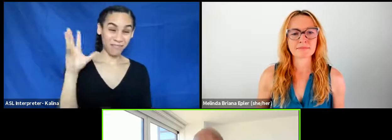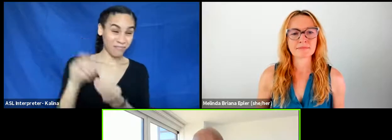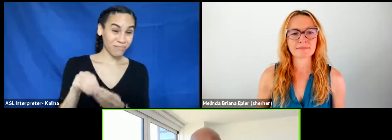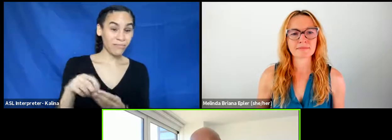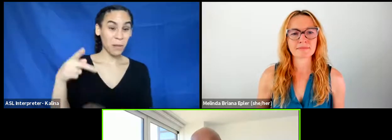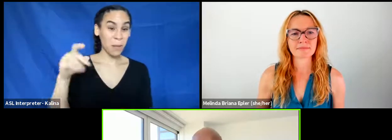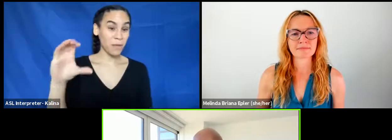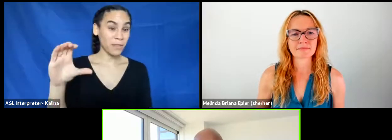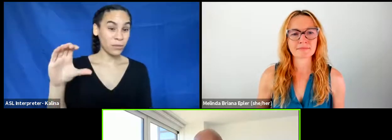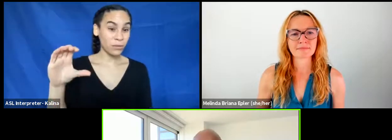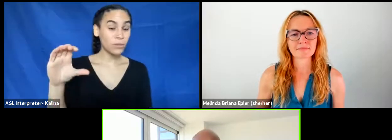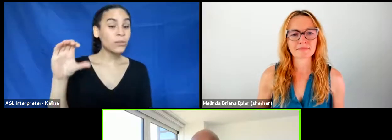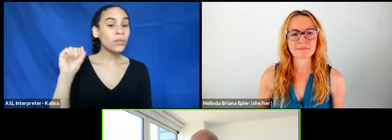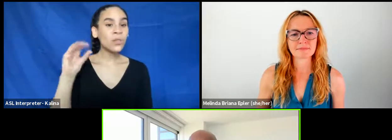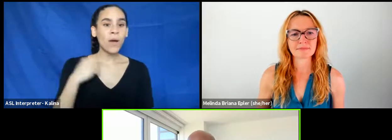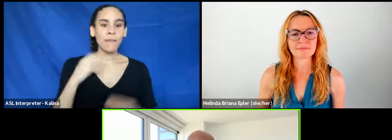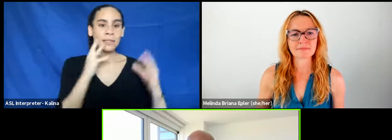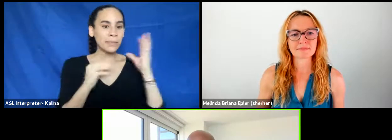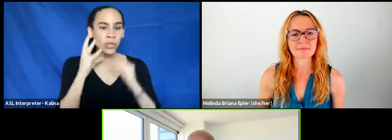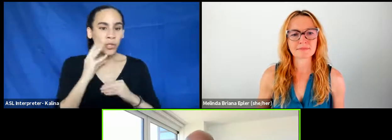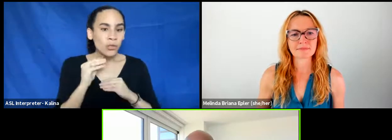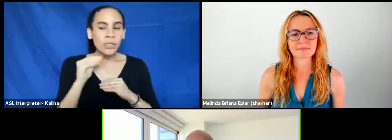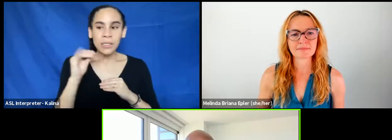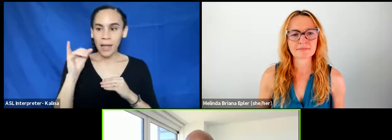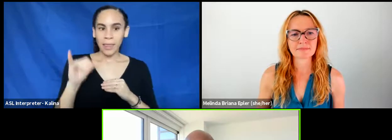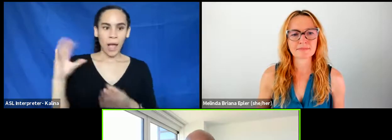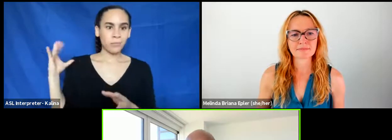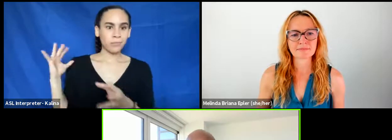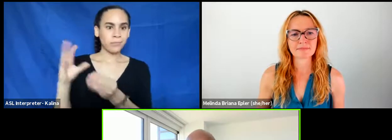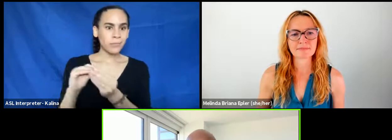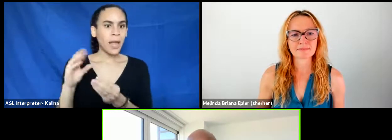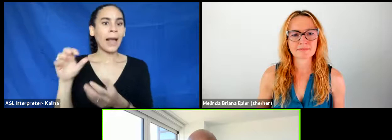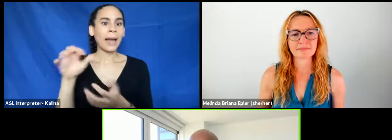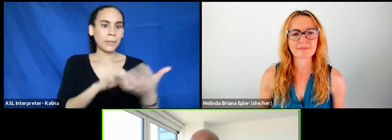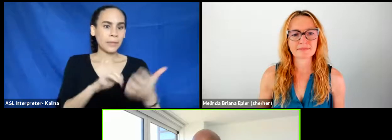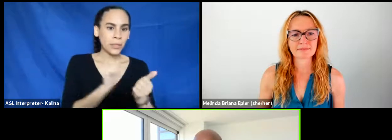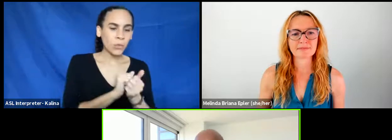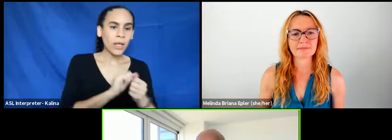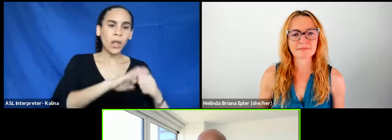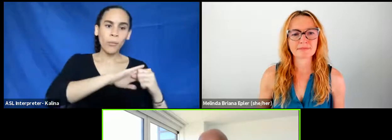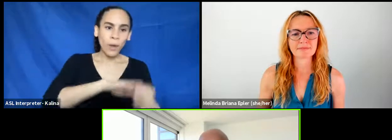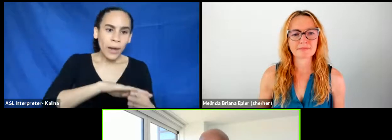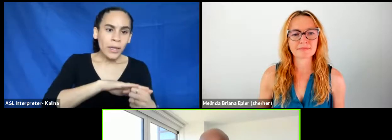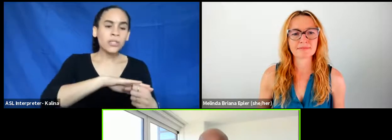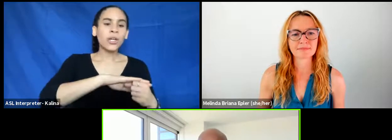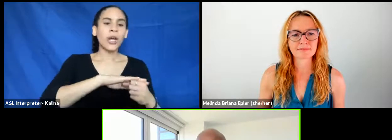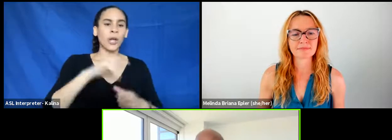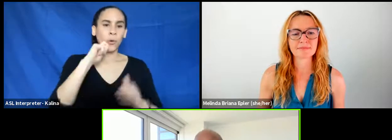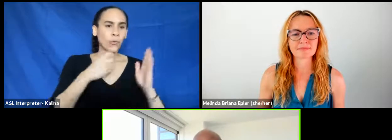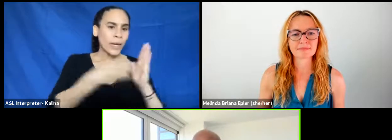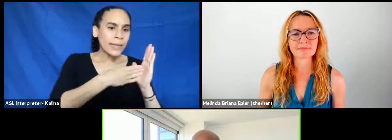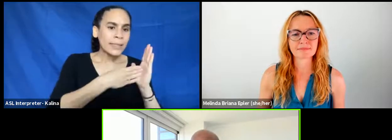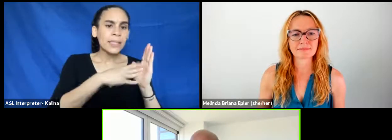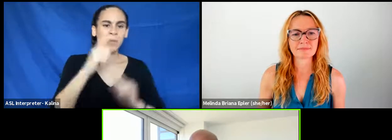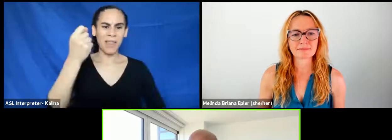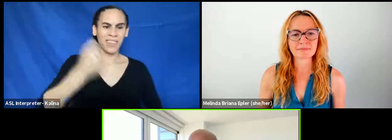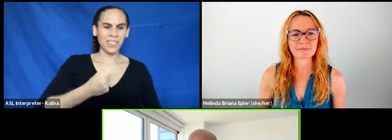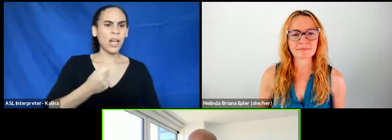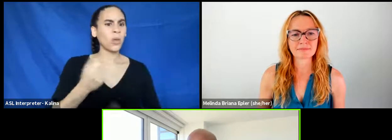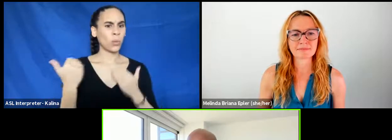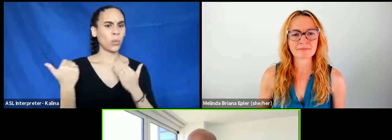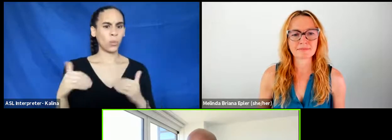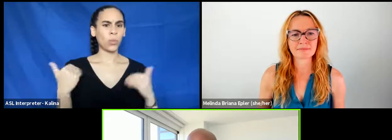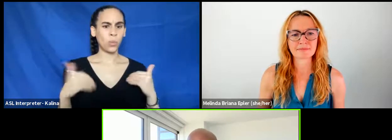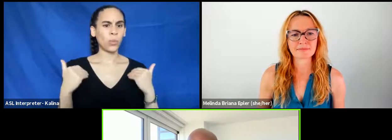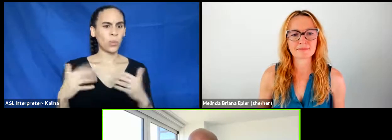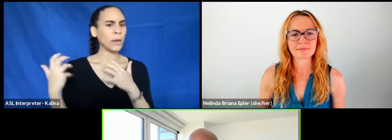I have these experiences, and you combine that with oppression and racism in the South, it got heavy real quick.